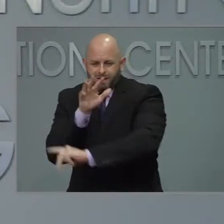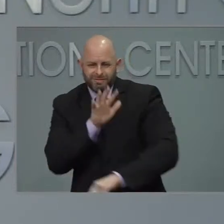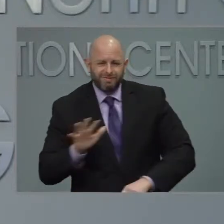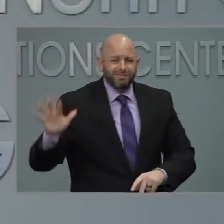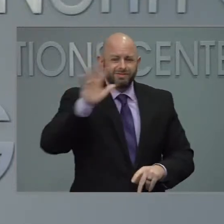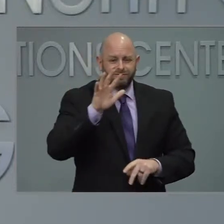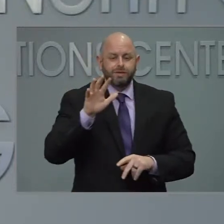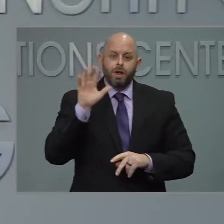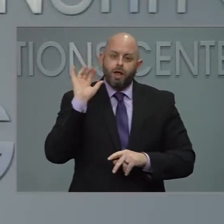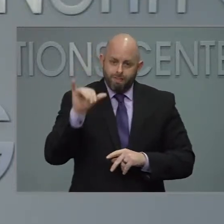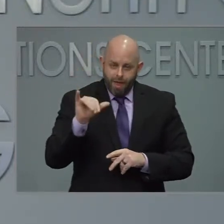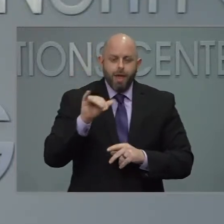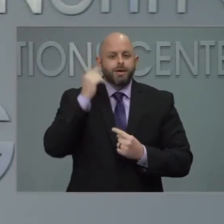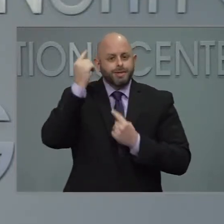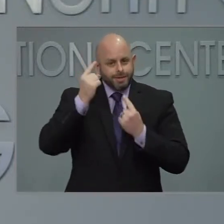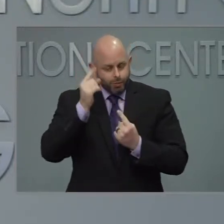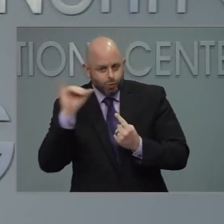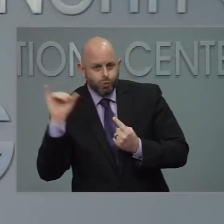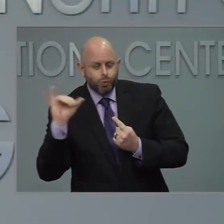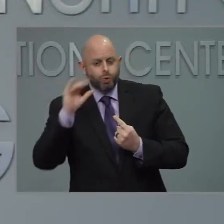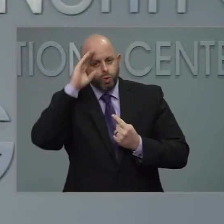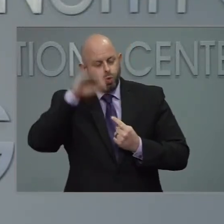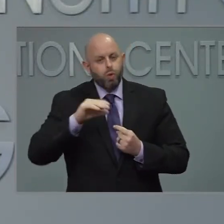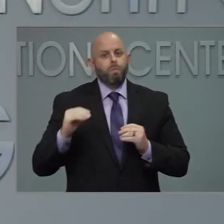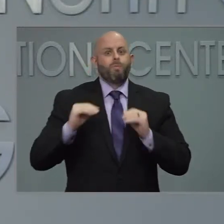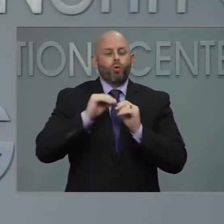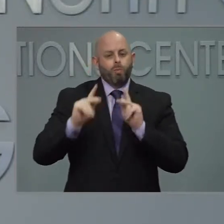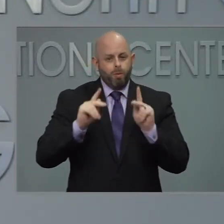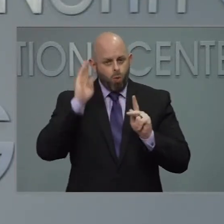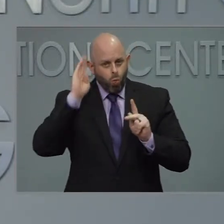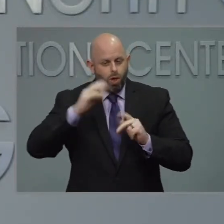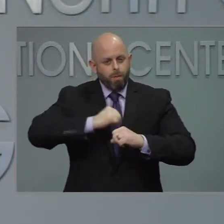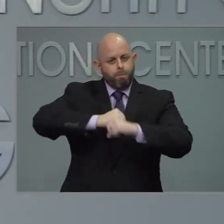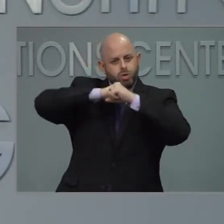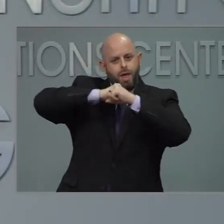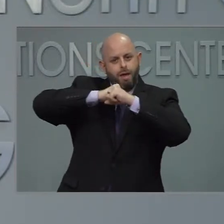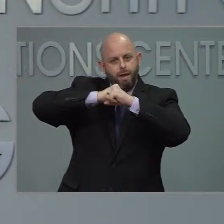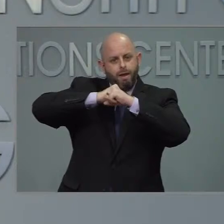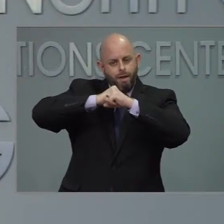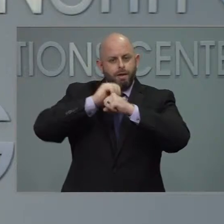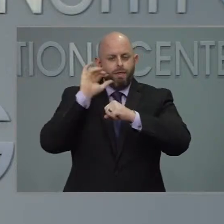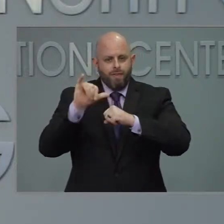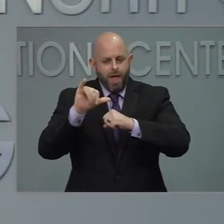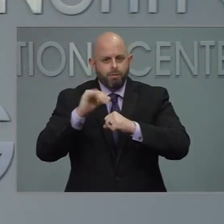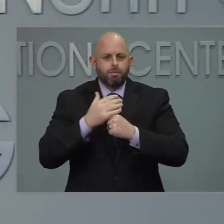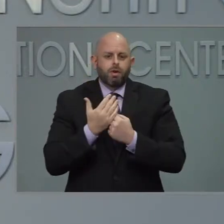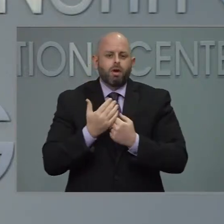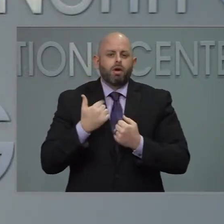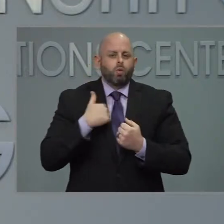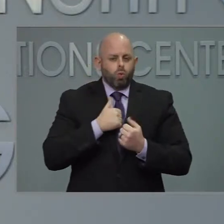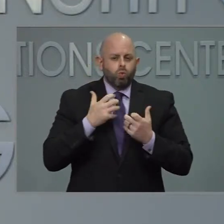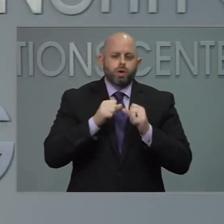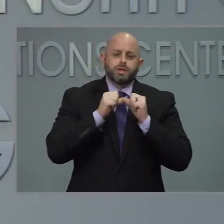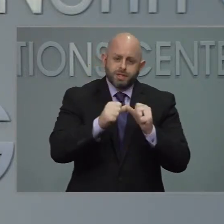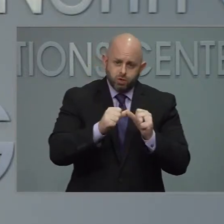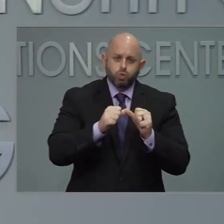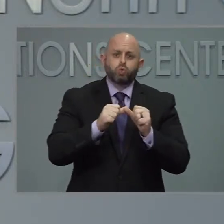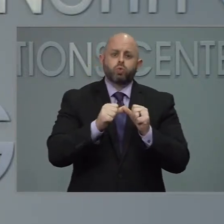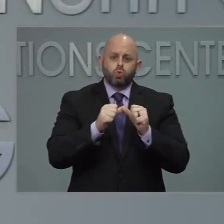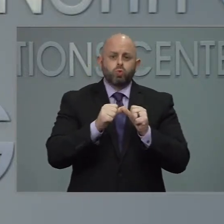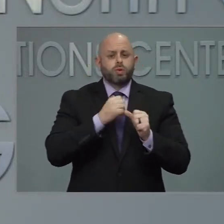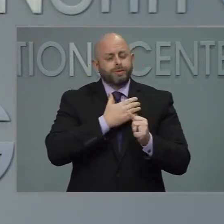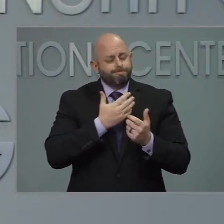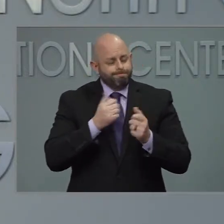we're doing. We know that more people will be protected. At the same time, we want to continue to tell people to wear masks